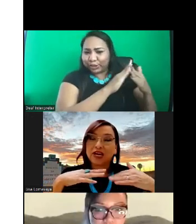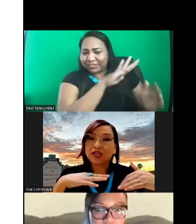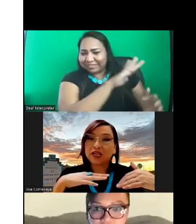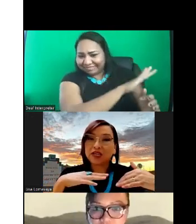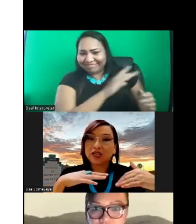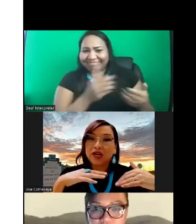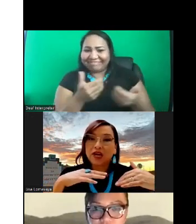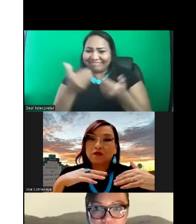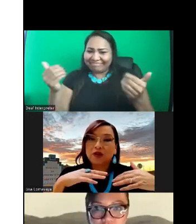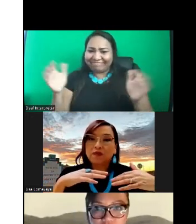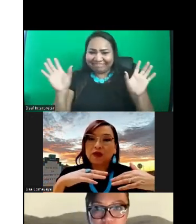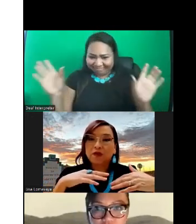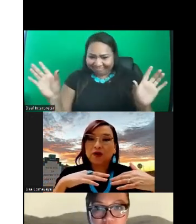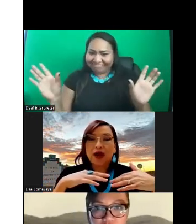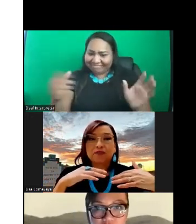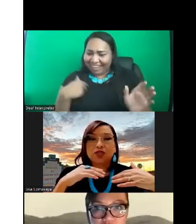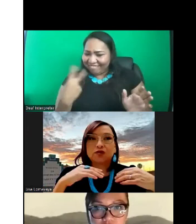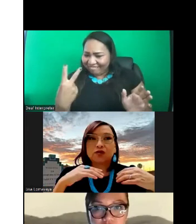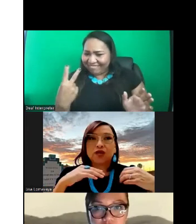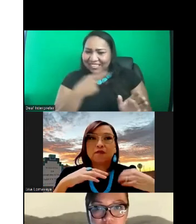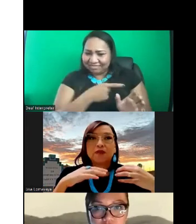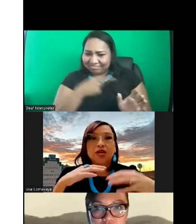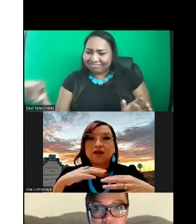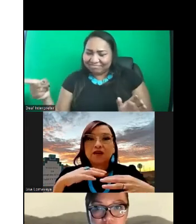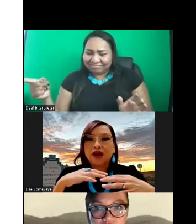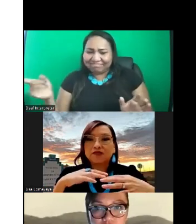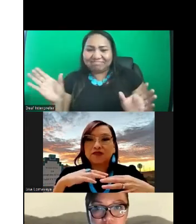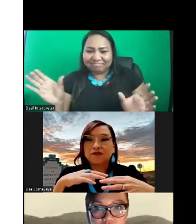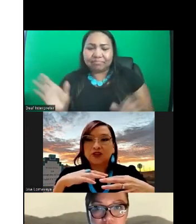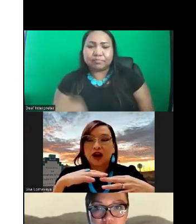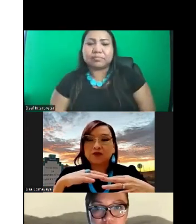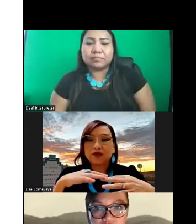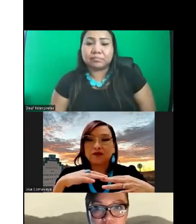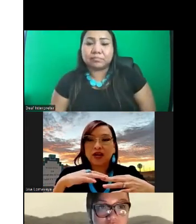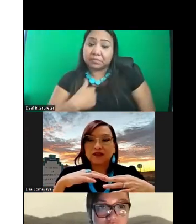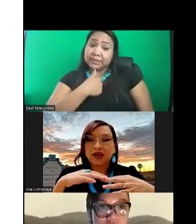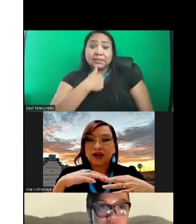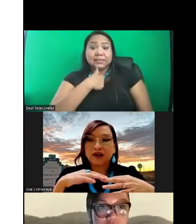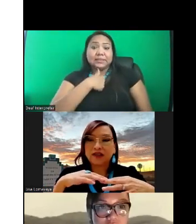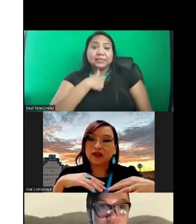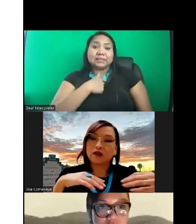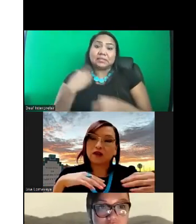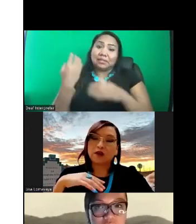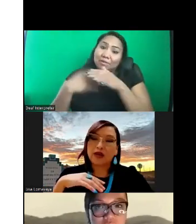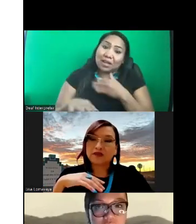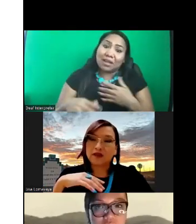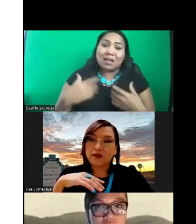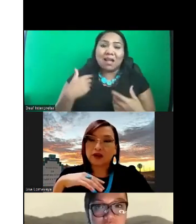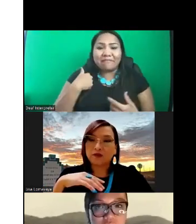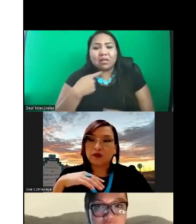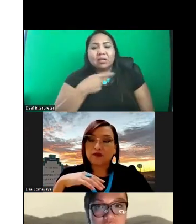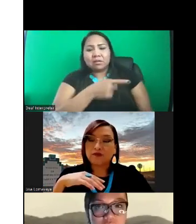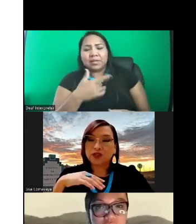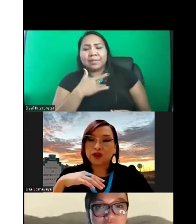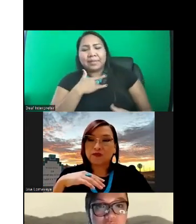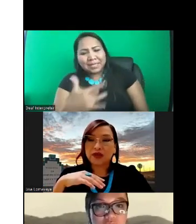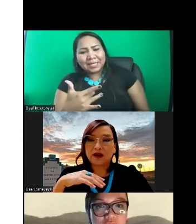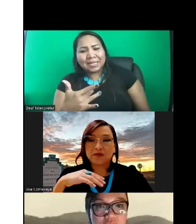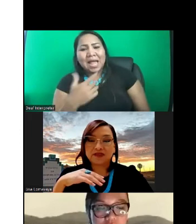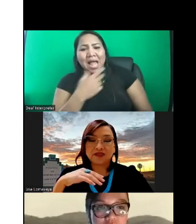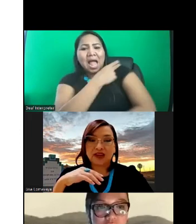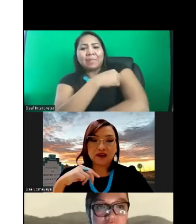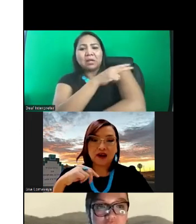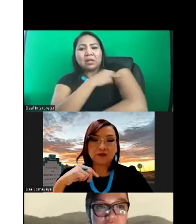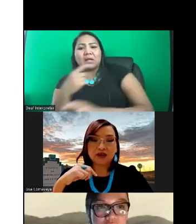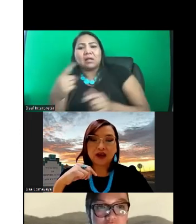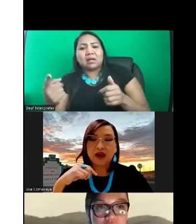and younger would be more apt to come here as their first option for healthcare, and then go to a medicine man and woman for treatment